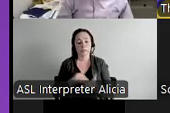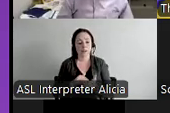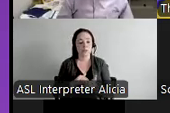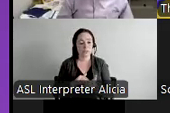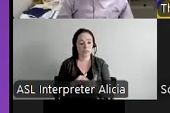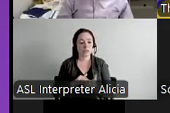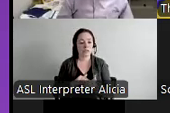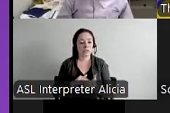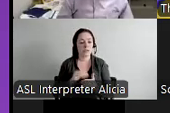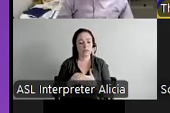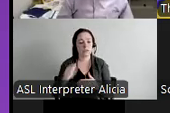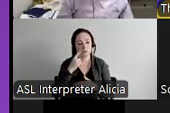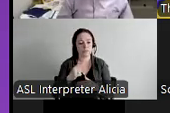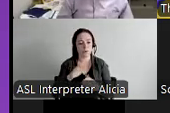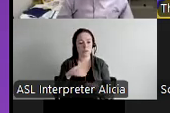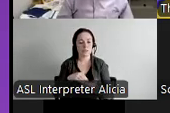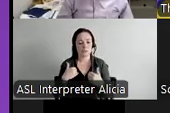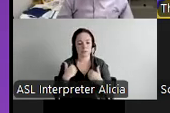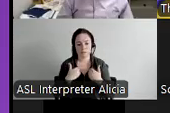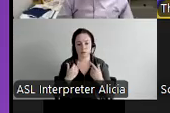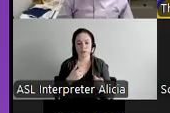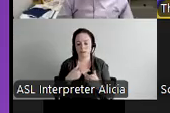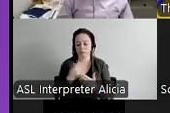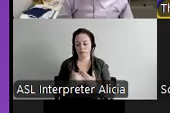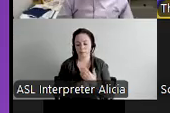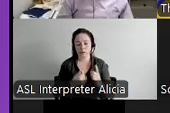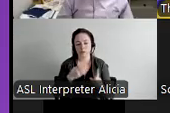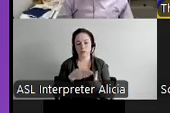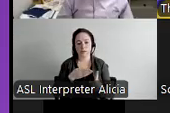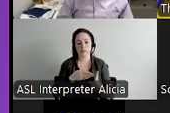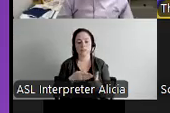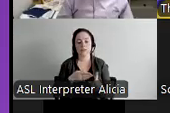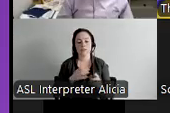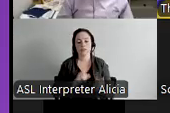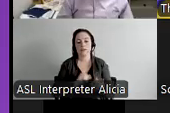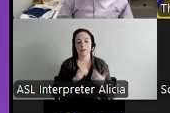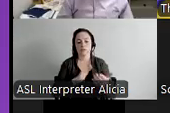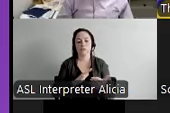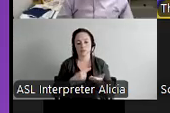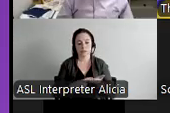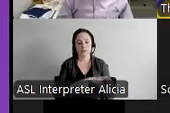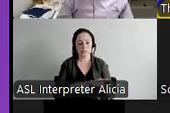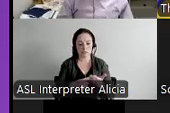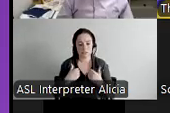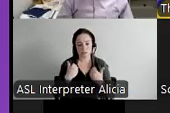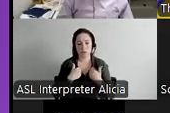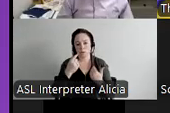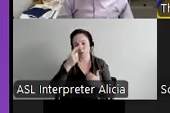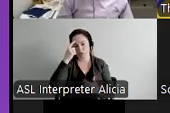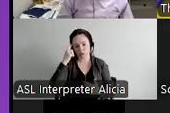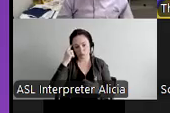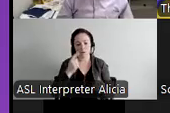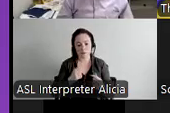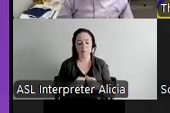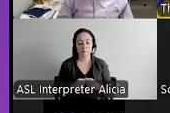may remember, is the project that has at its core addressing and discussing youth trauma